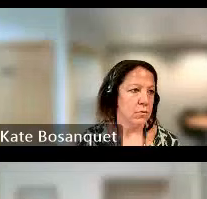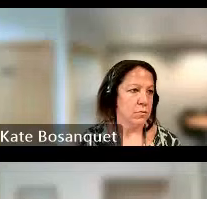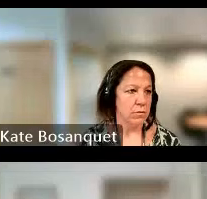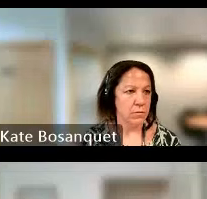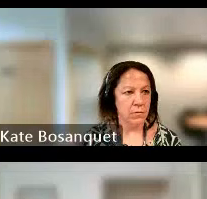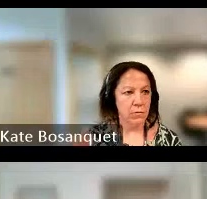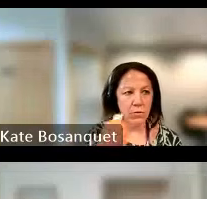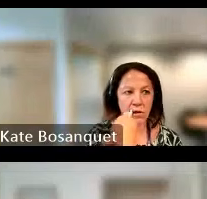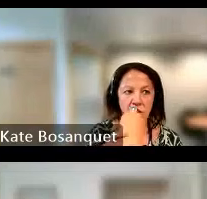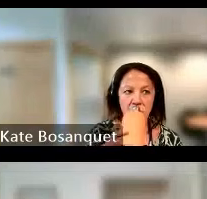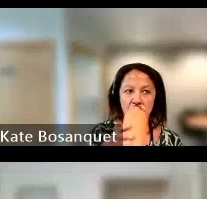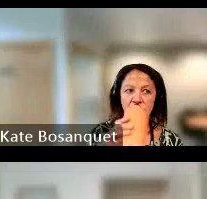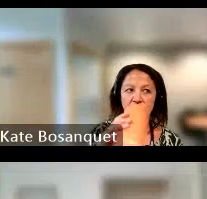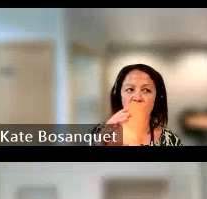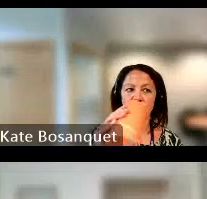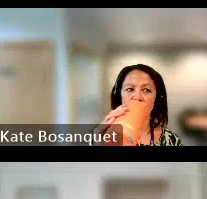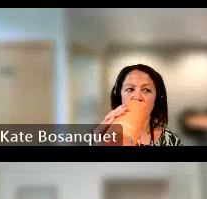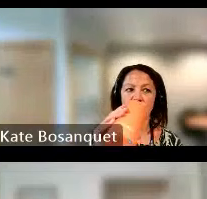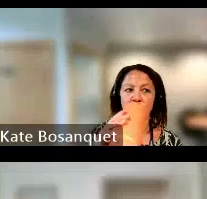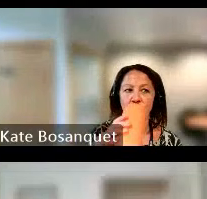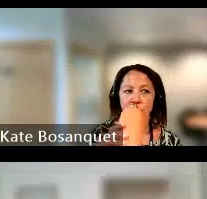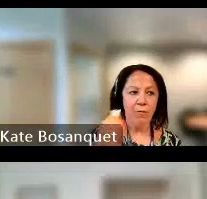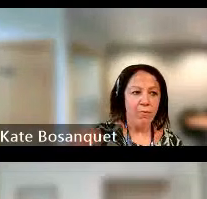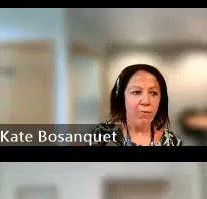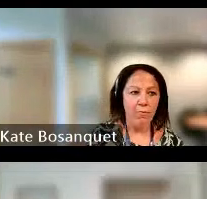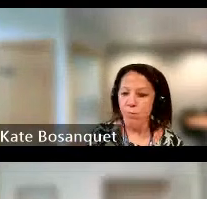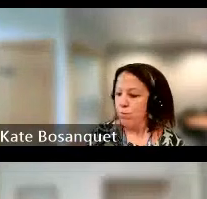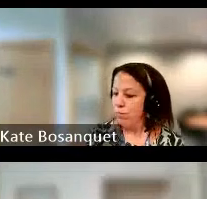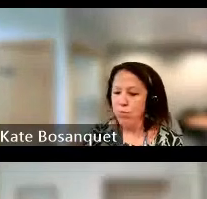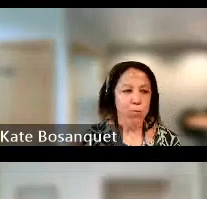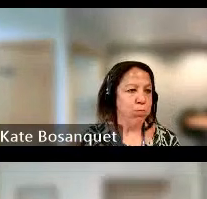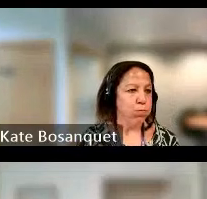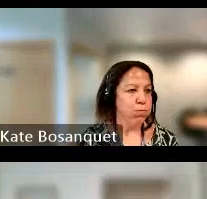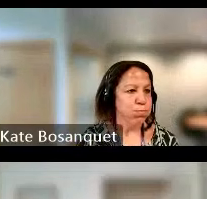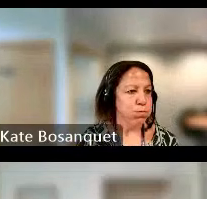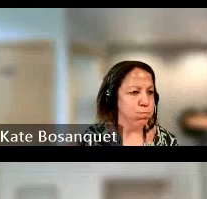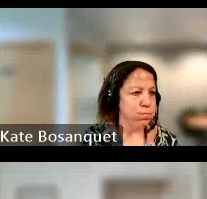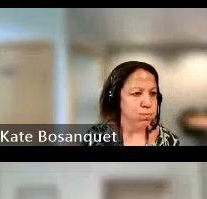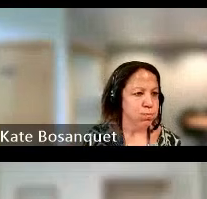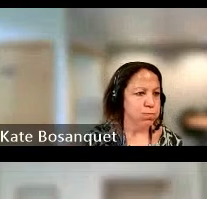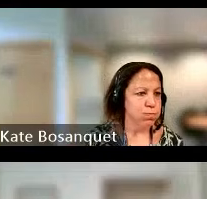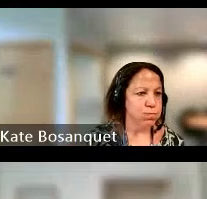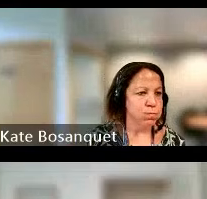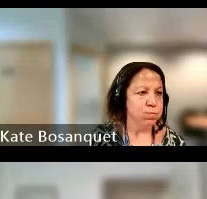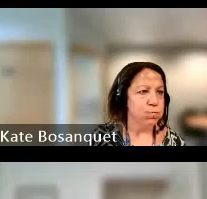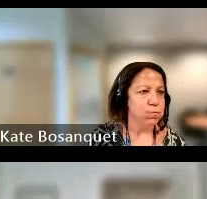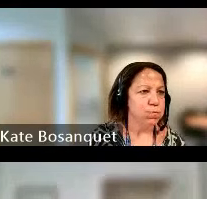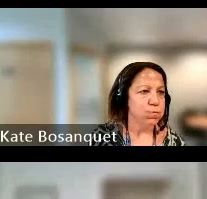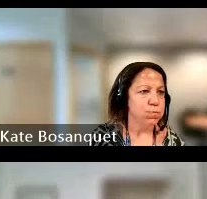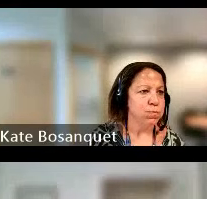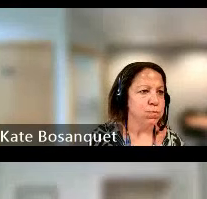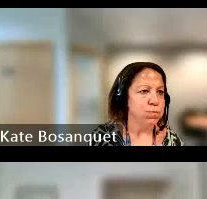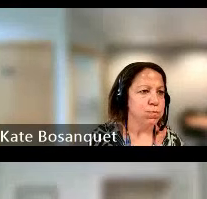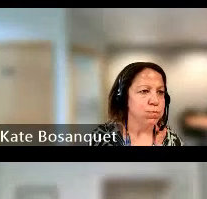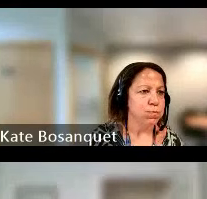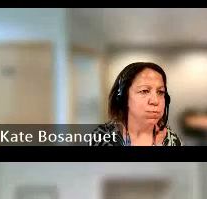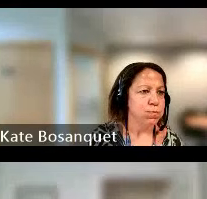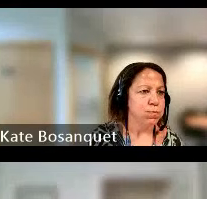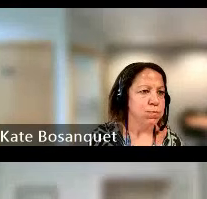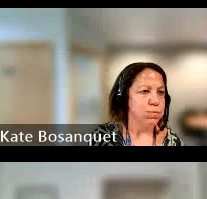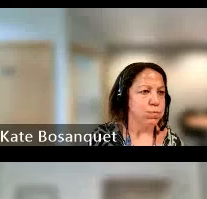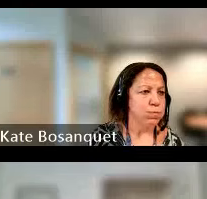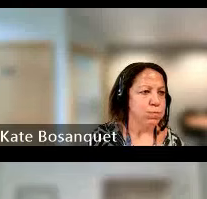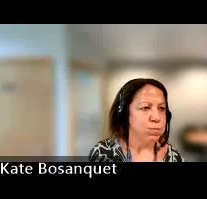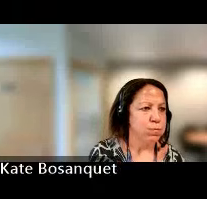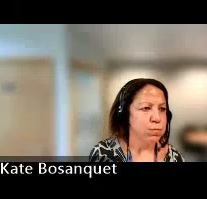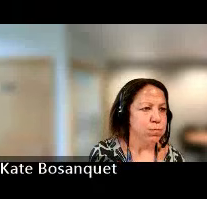Thank you, Dora. So hopefully my slides are just booting up. So hopefully you can all see a